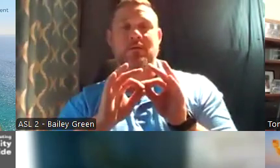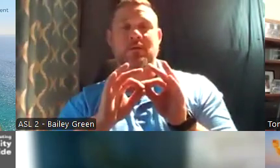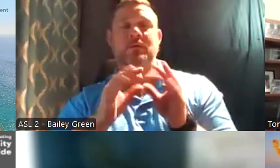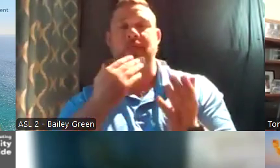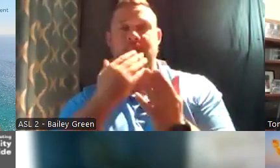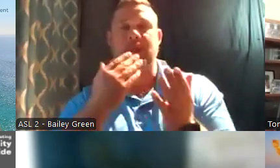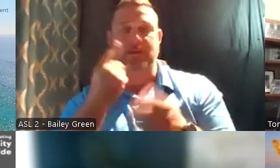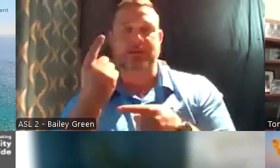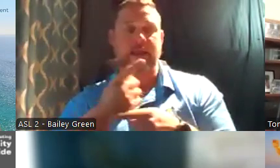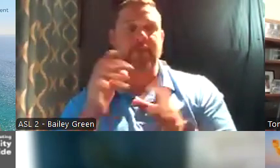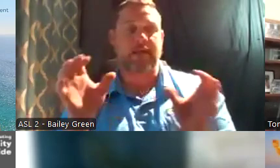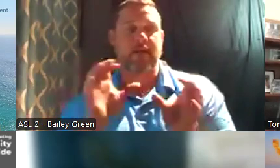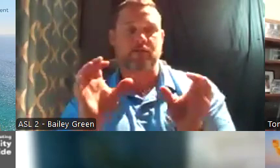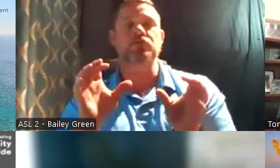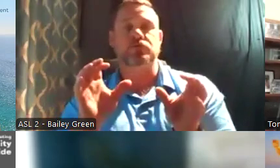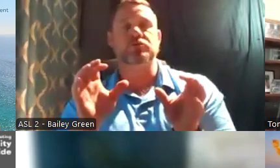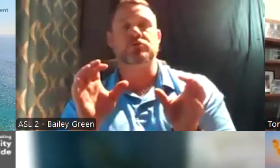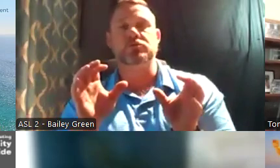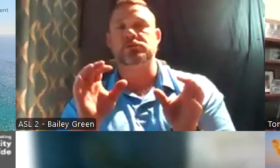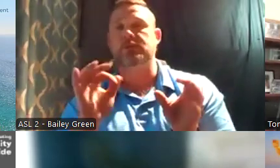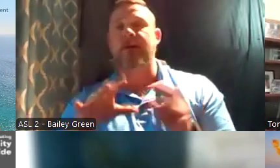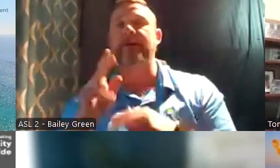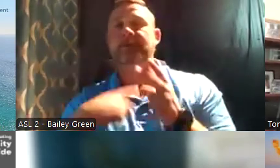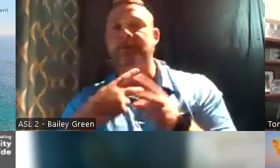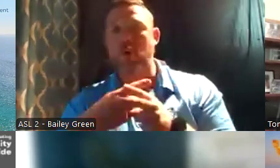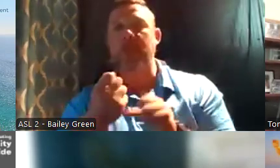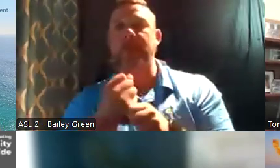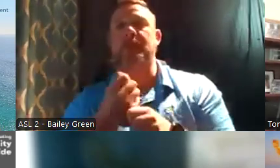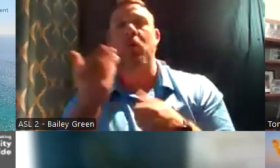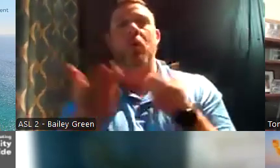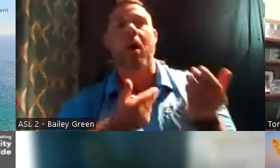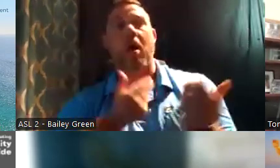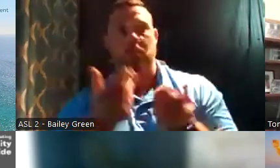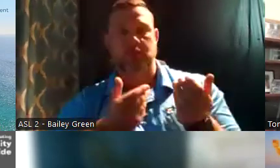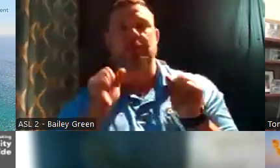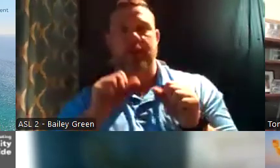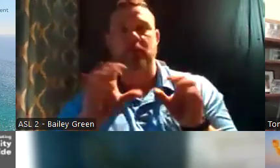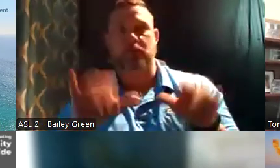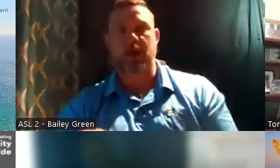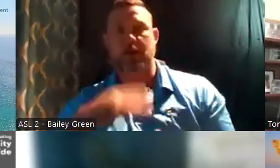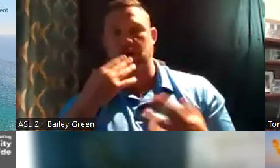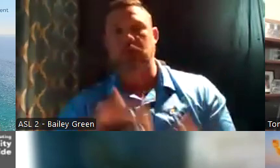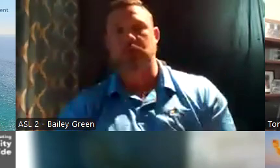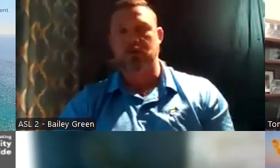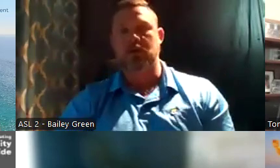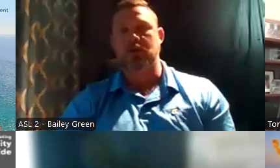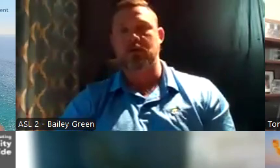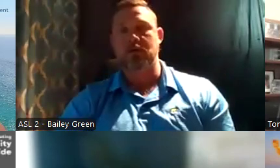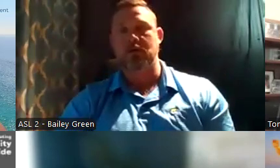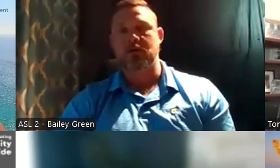to the day of action, it really is the format makes it welcoming to be able to do that.